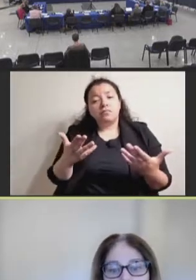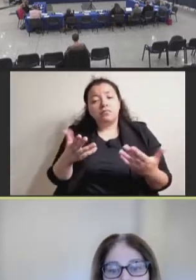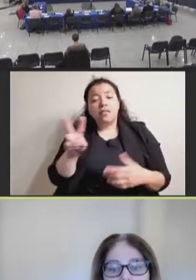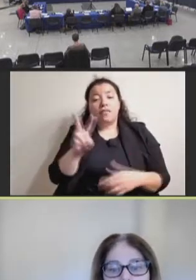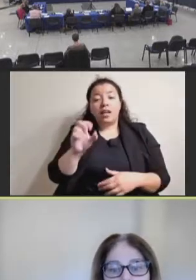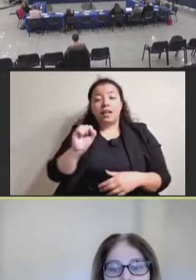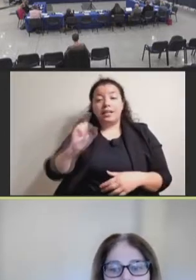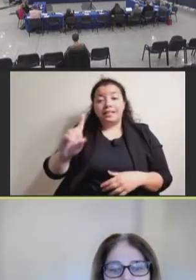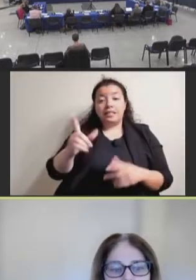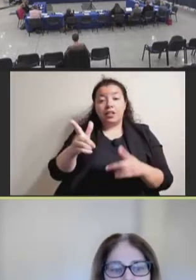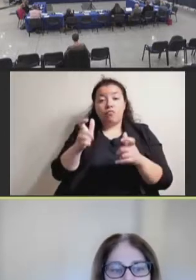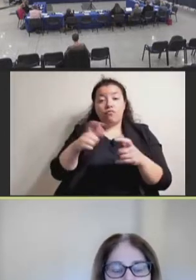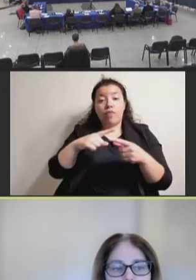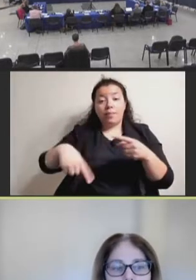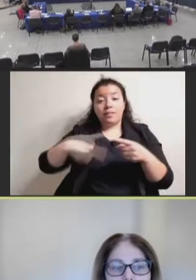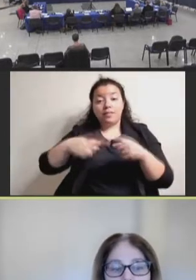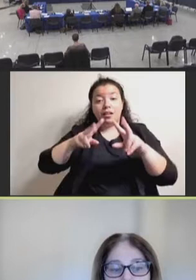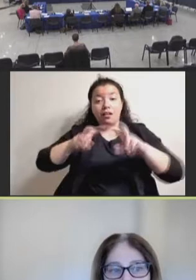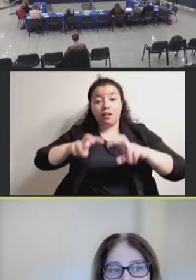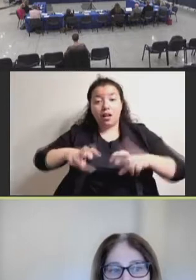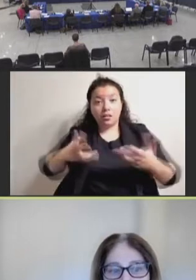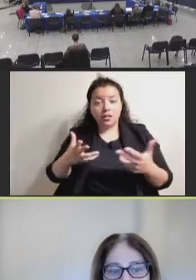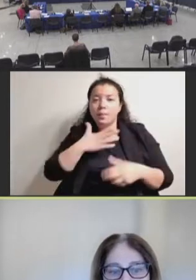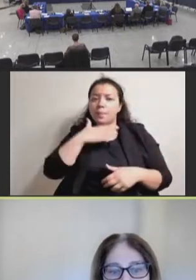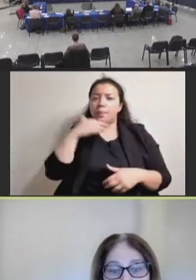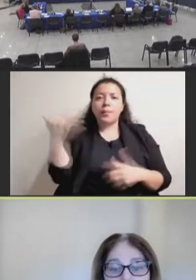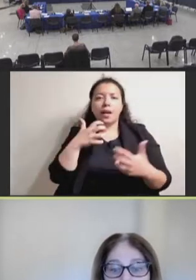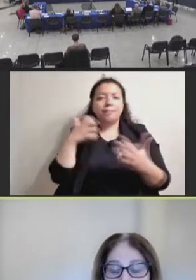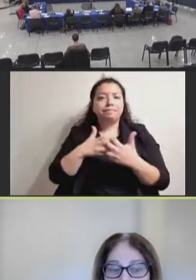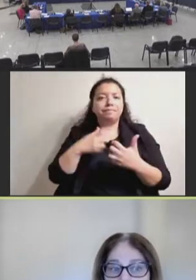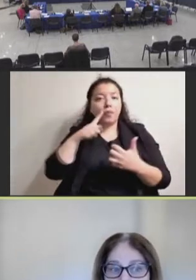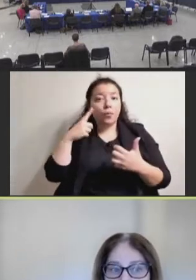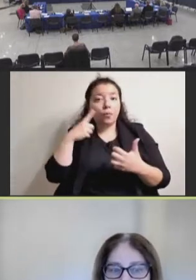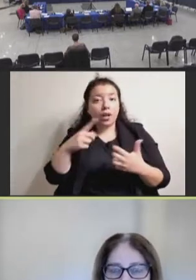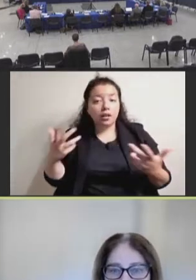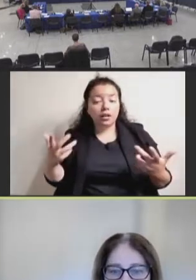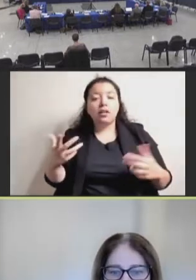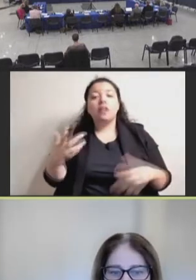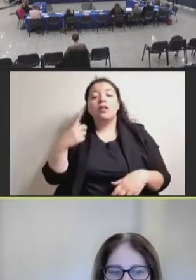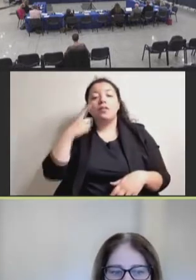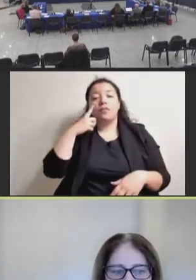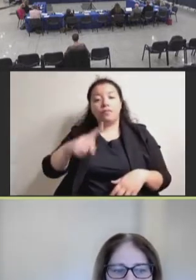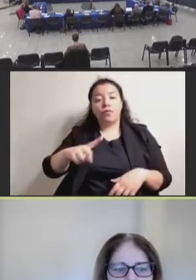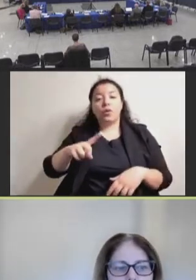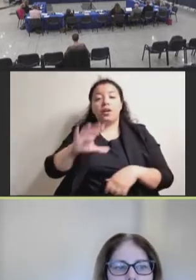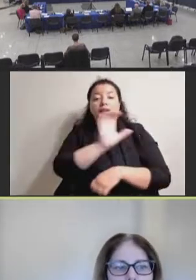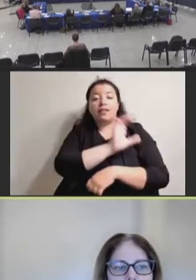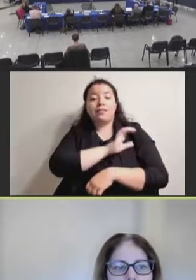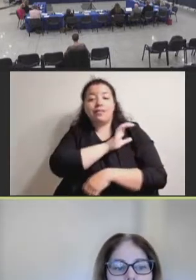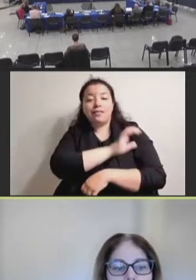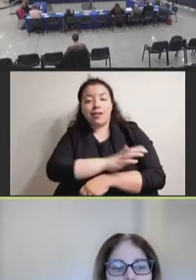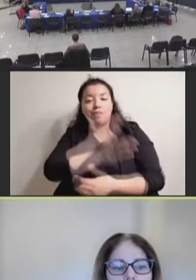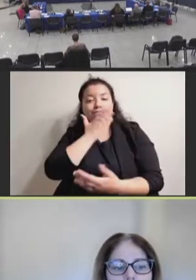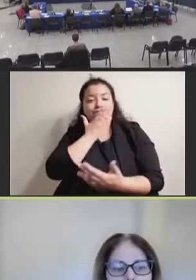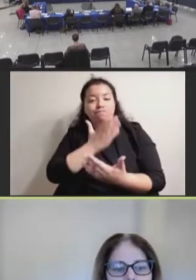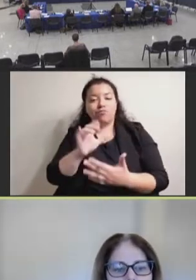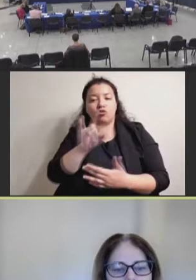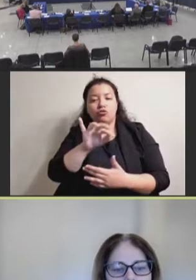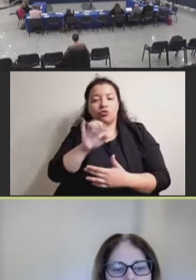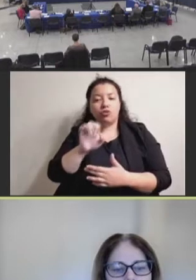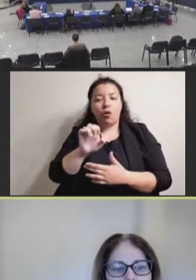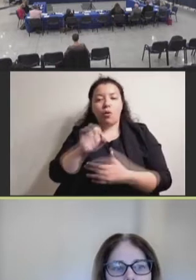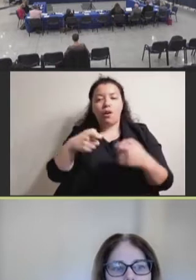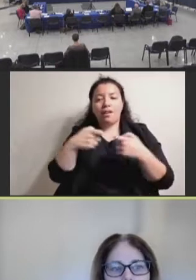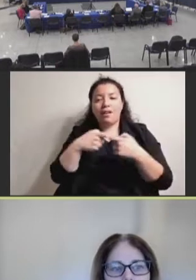are best suited for outcomes that are clinically well-defined and coded in electronic medical record. They have an acute